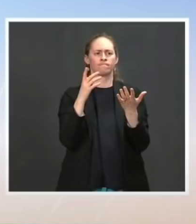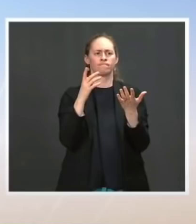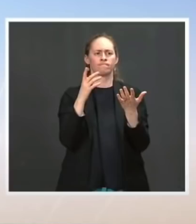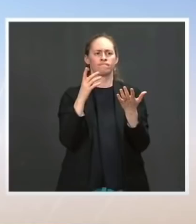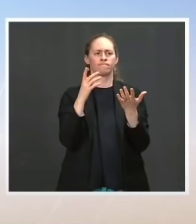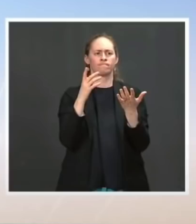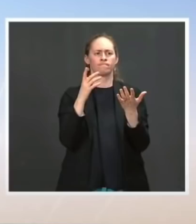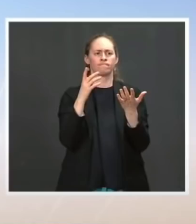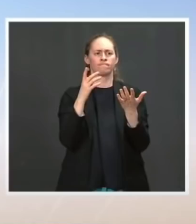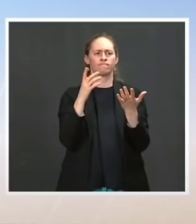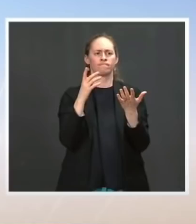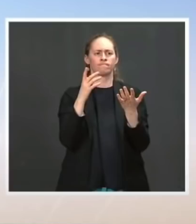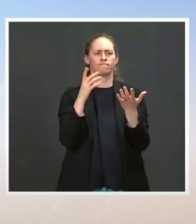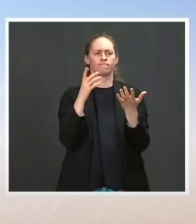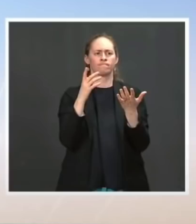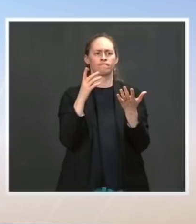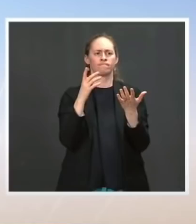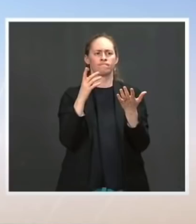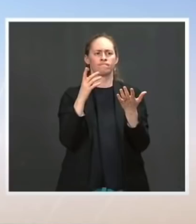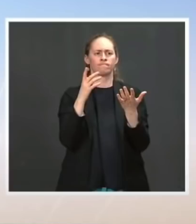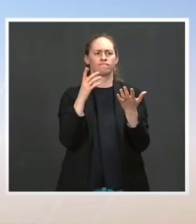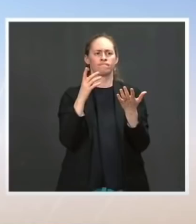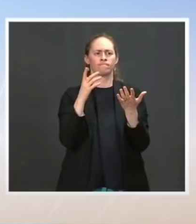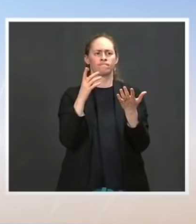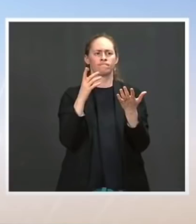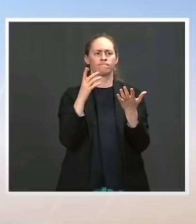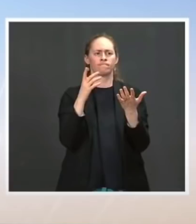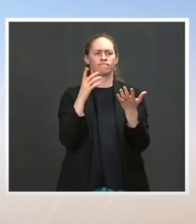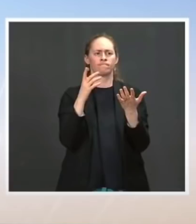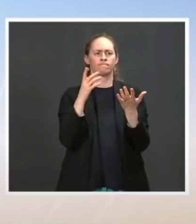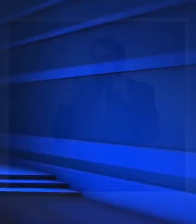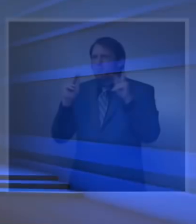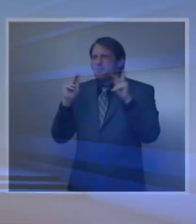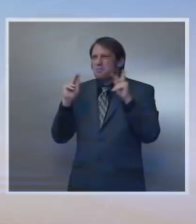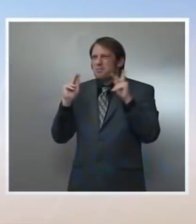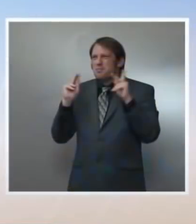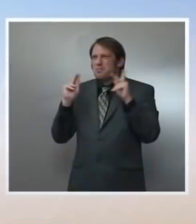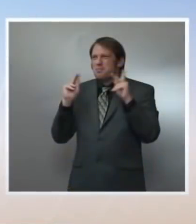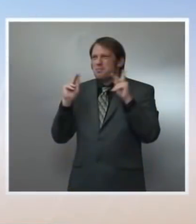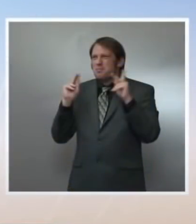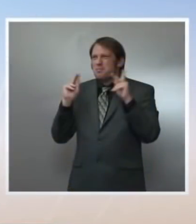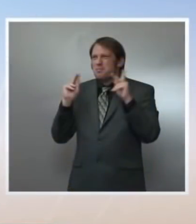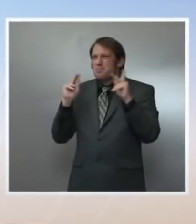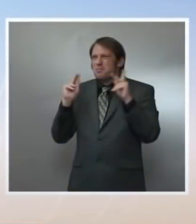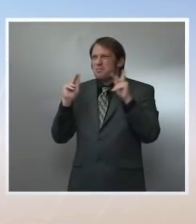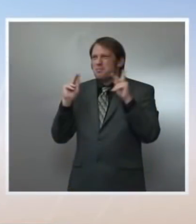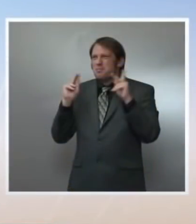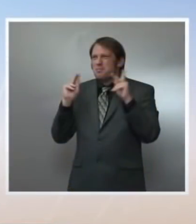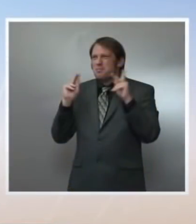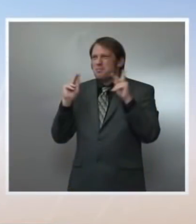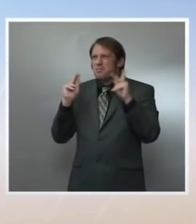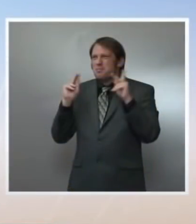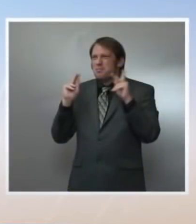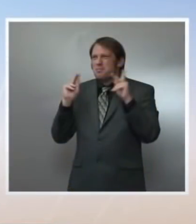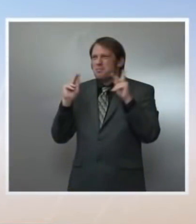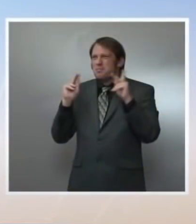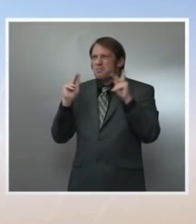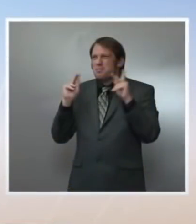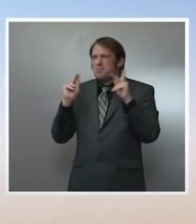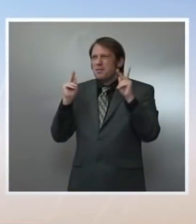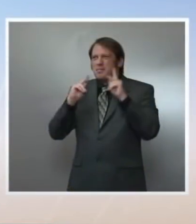me hear your interaction and your thoughts on each of these videos, Sirloin. Okay, let's go. Here is video